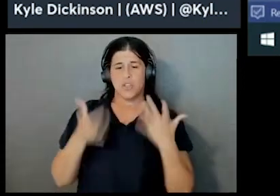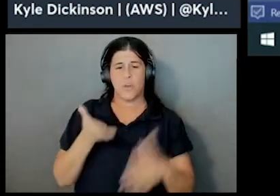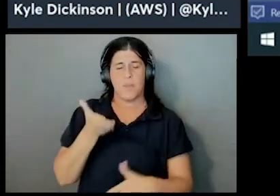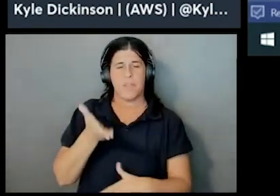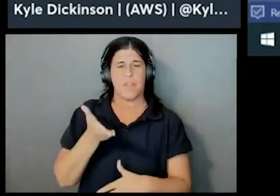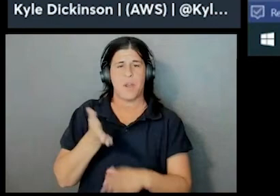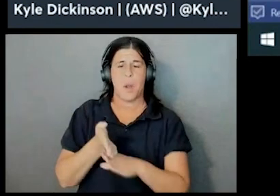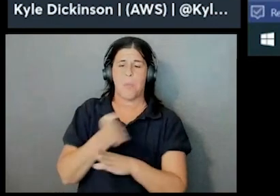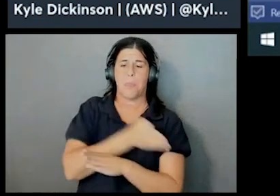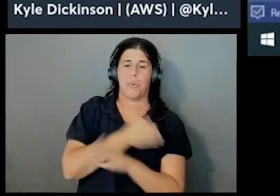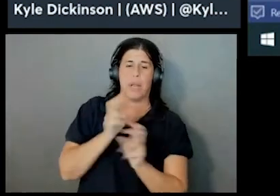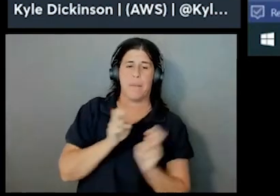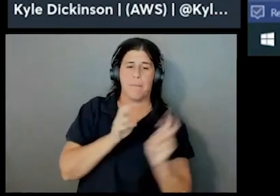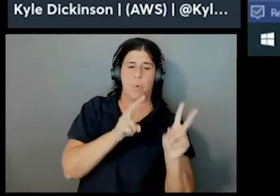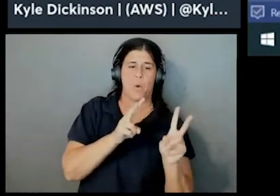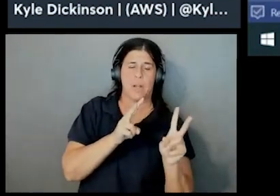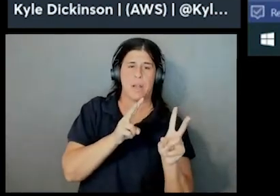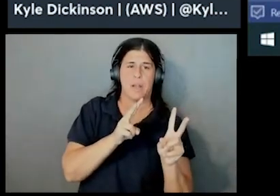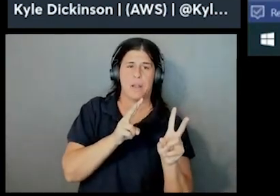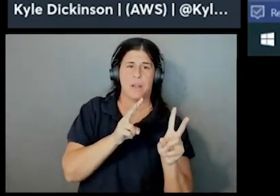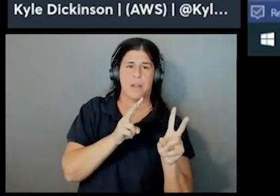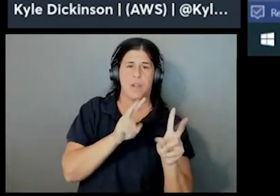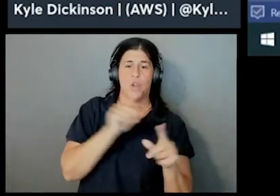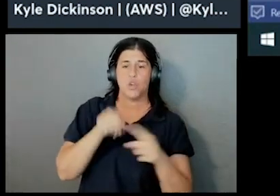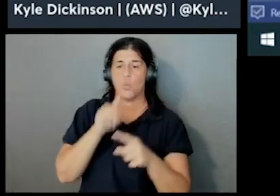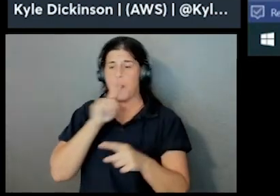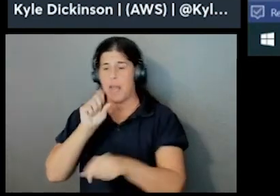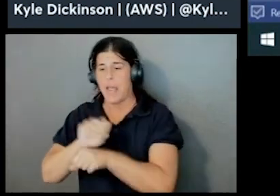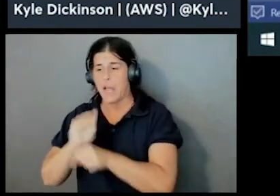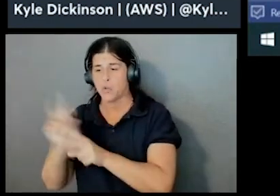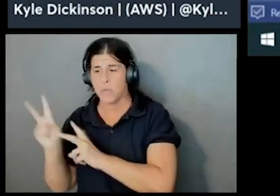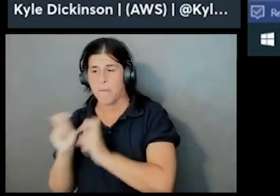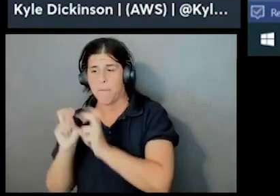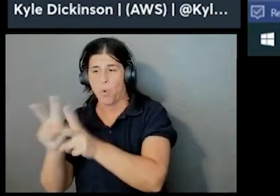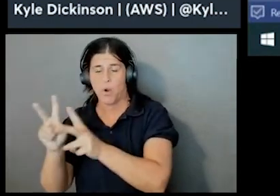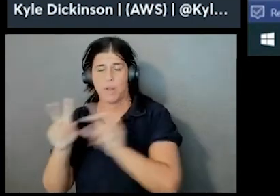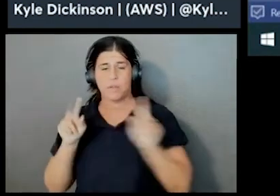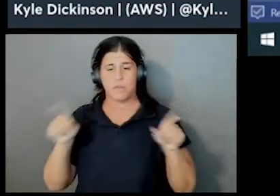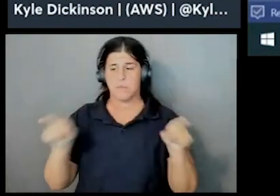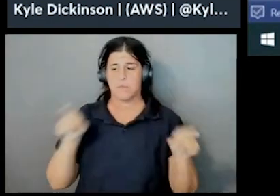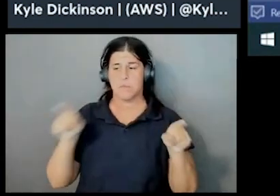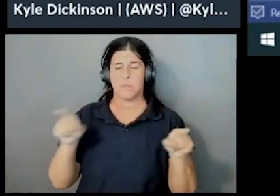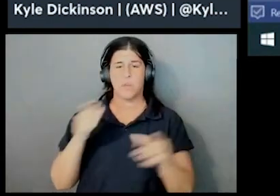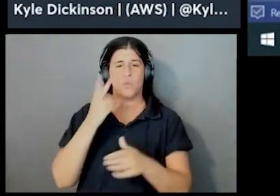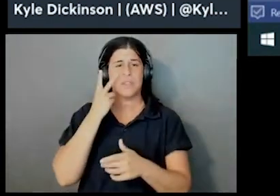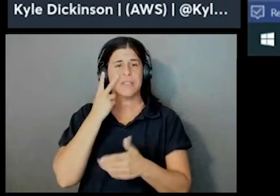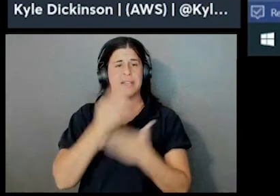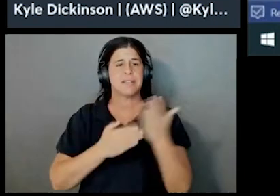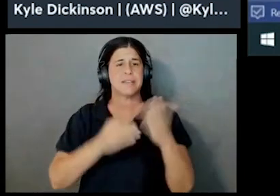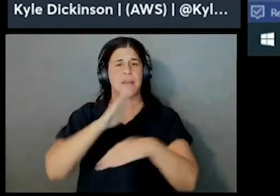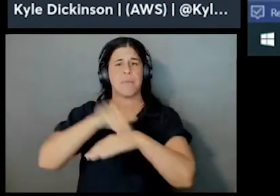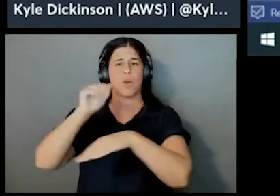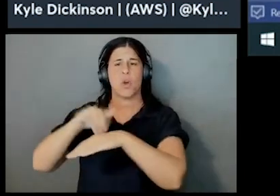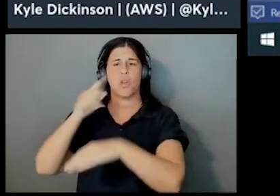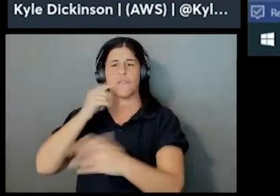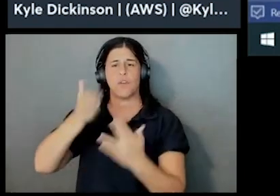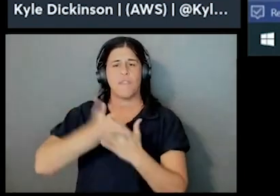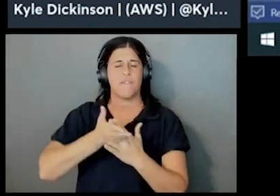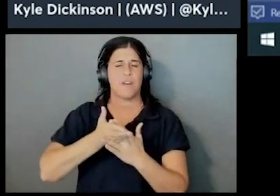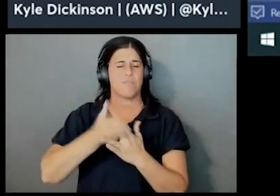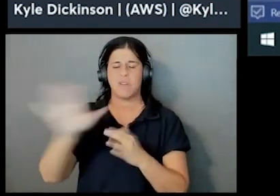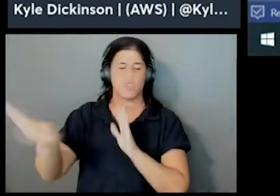pre-porting, from pre-porting to when it actually ported. So you can see some of the calls that were made in the code file. I'm just picking a file,